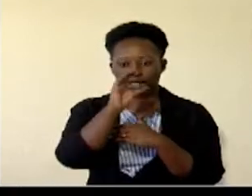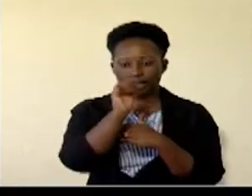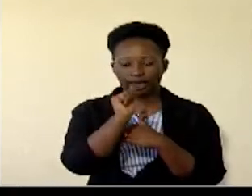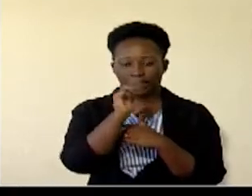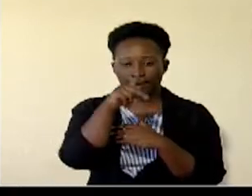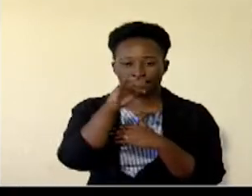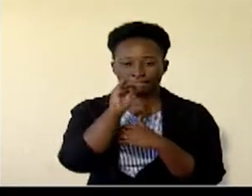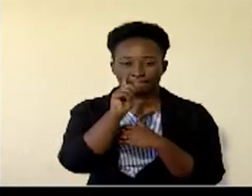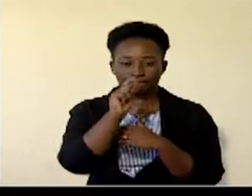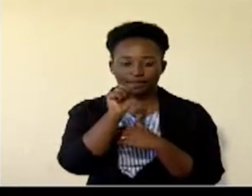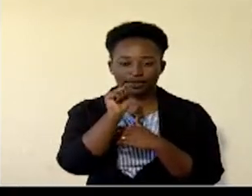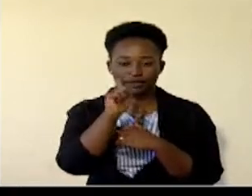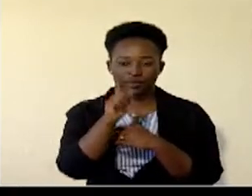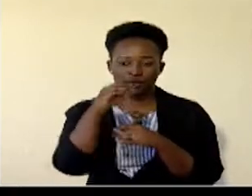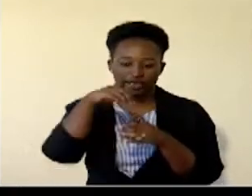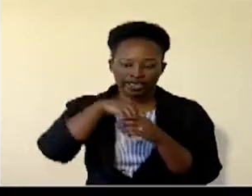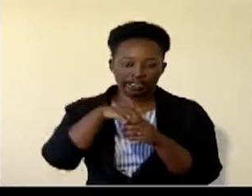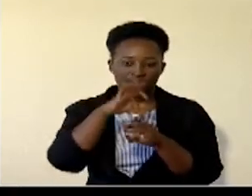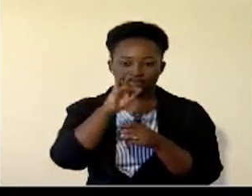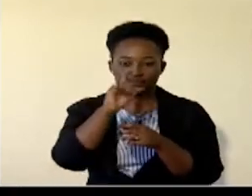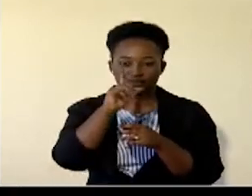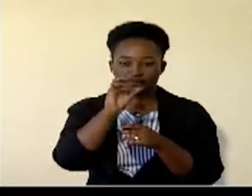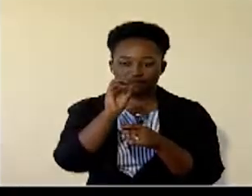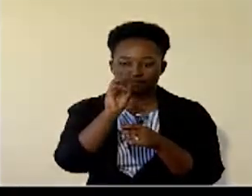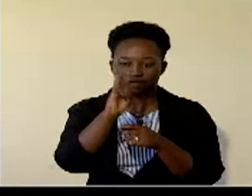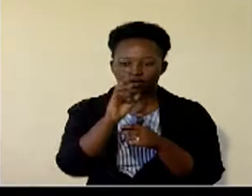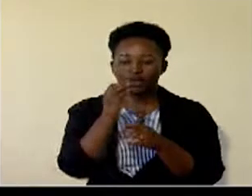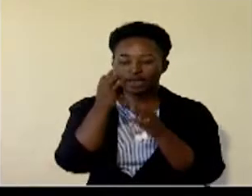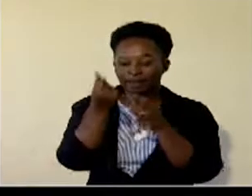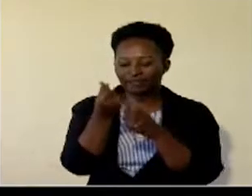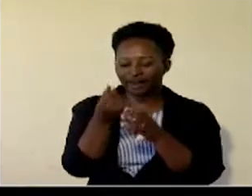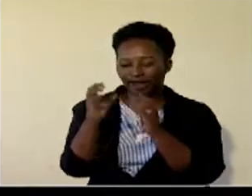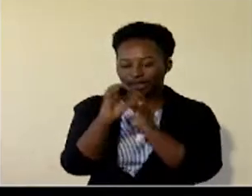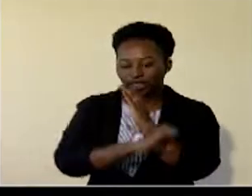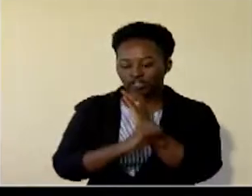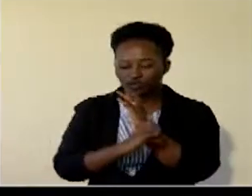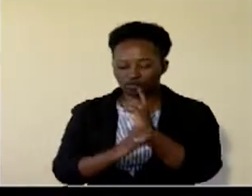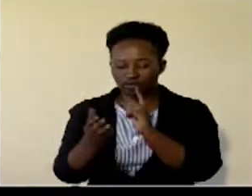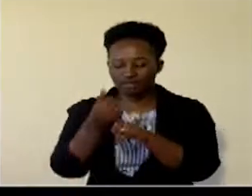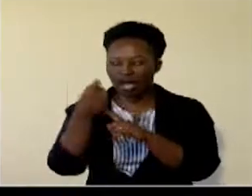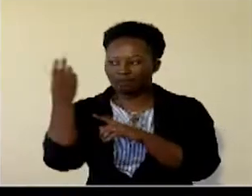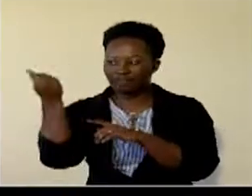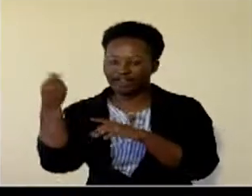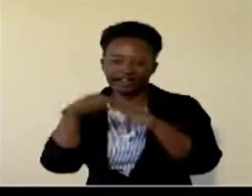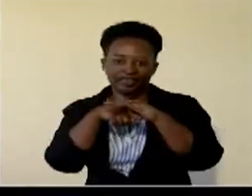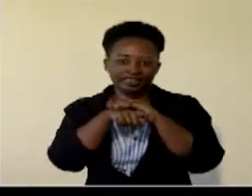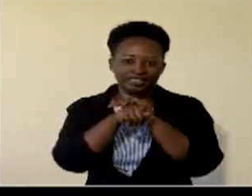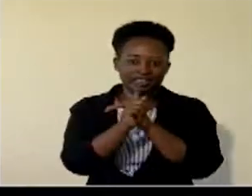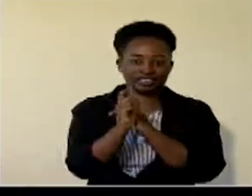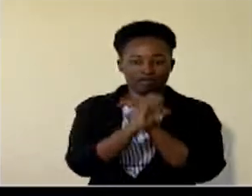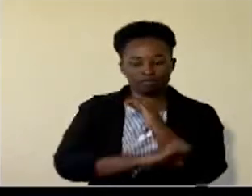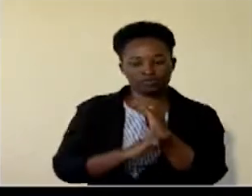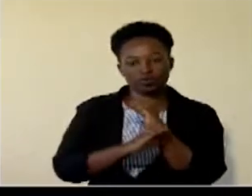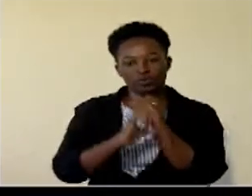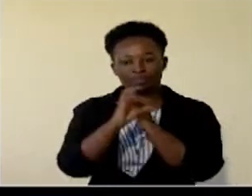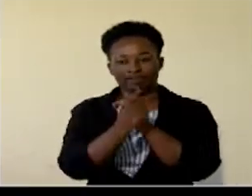that is what a country receives. What comes into the country, what a country has received in the form of a